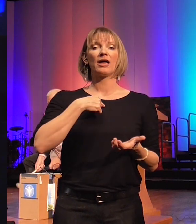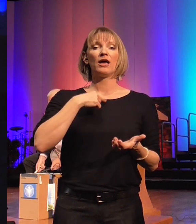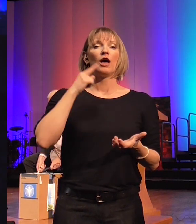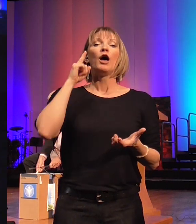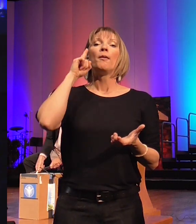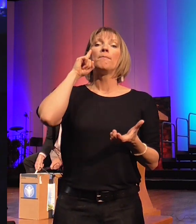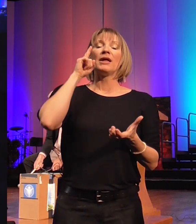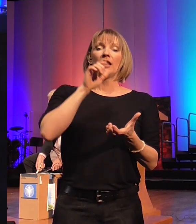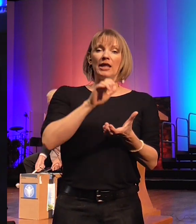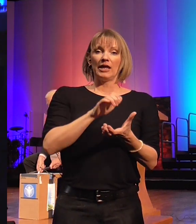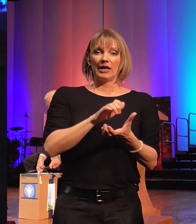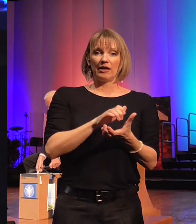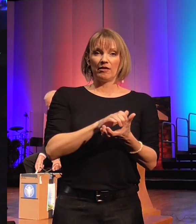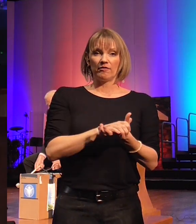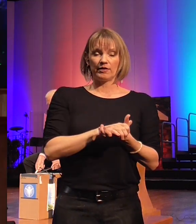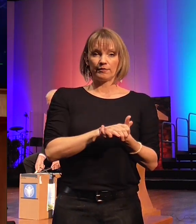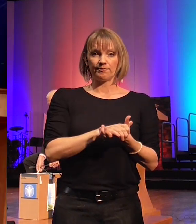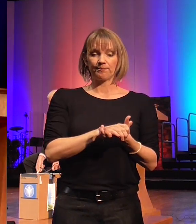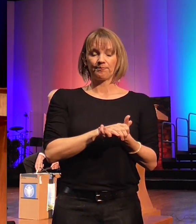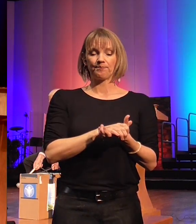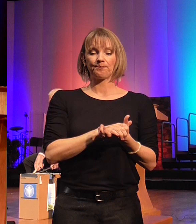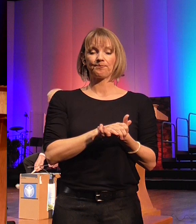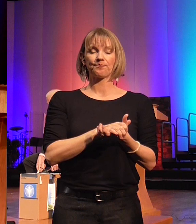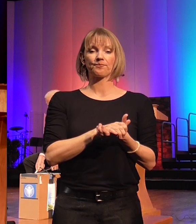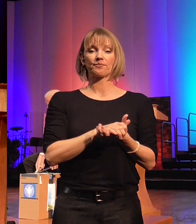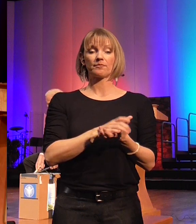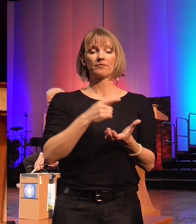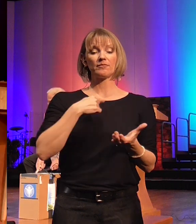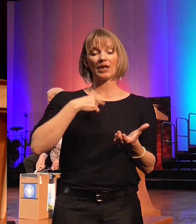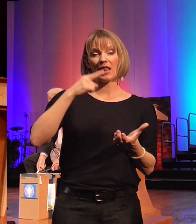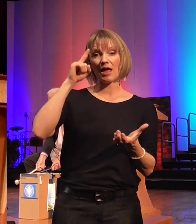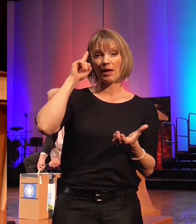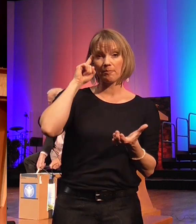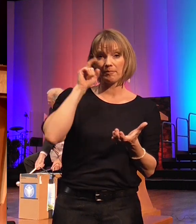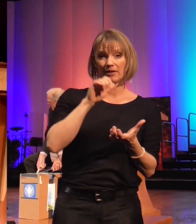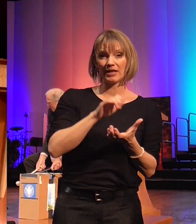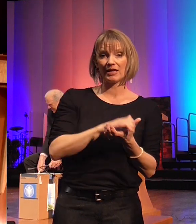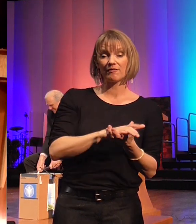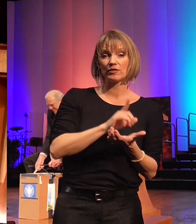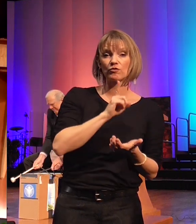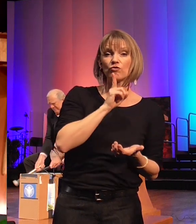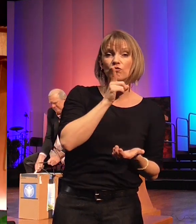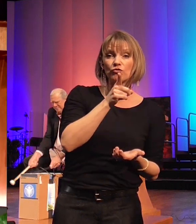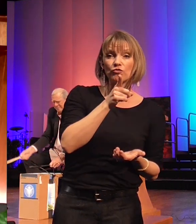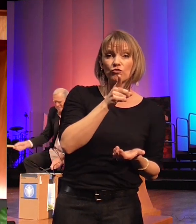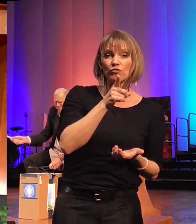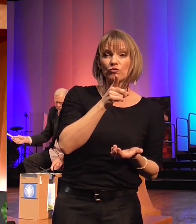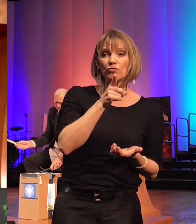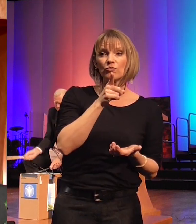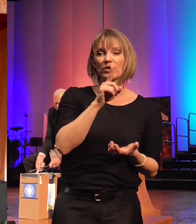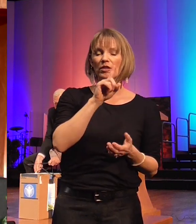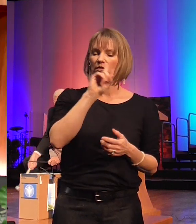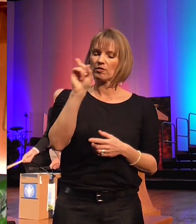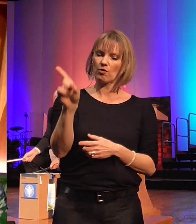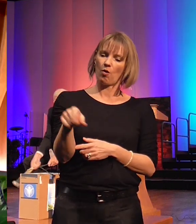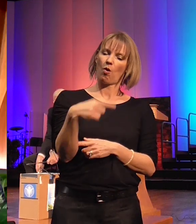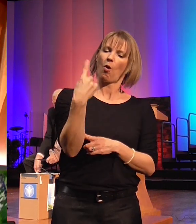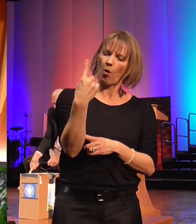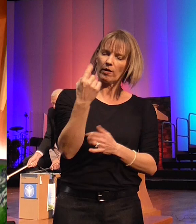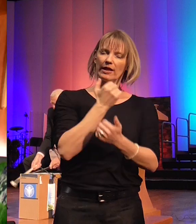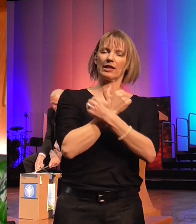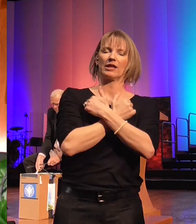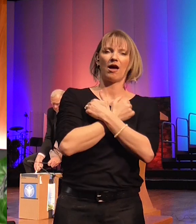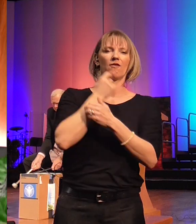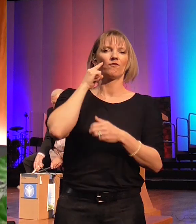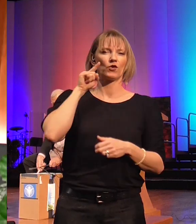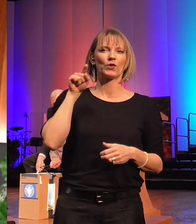I believe, what I believe is true is there's only love